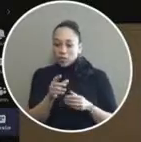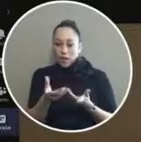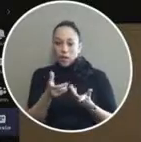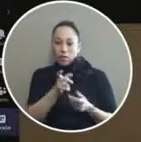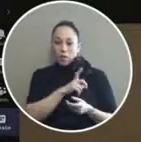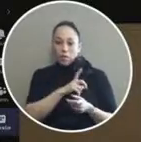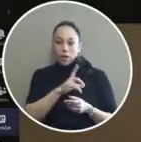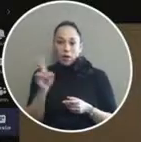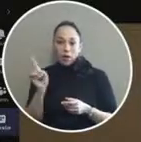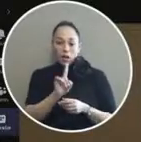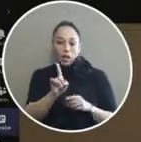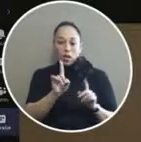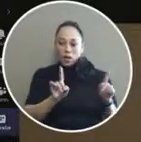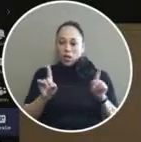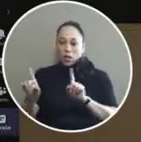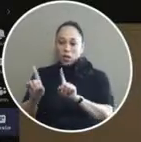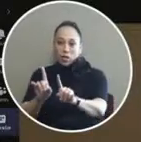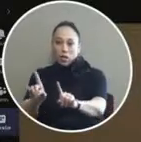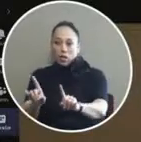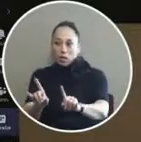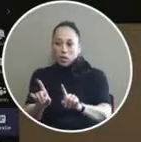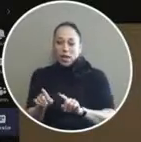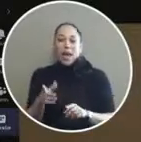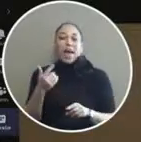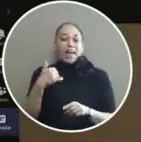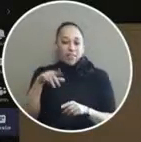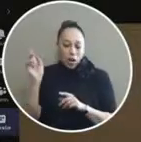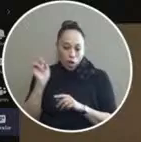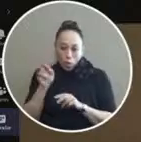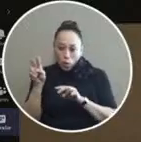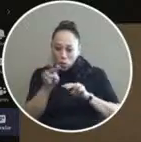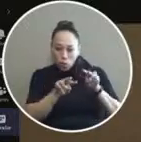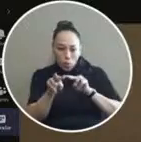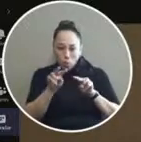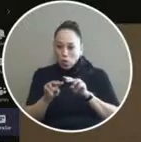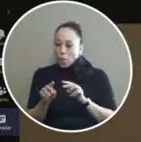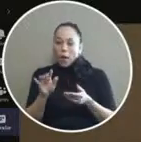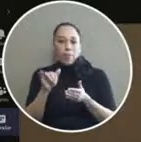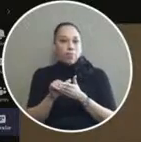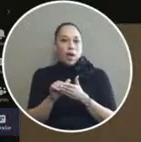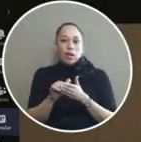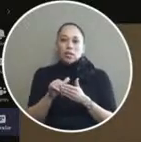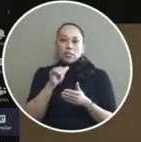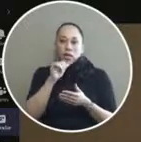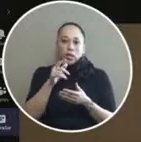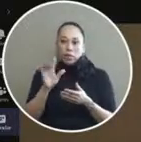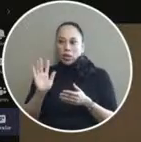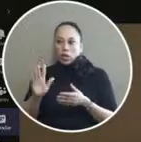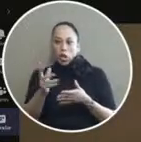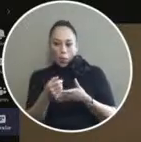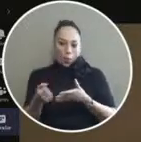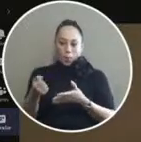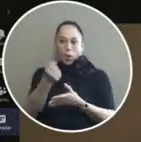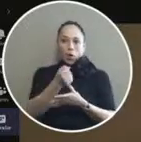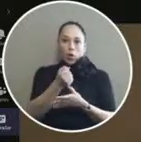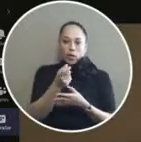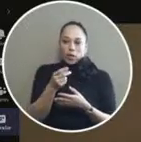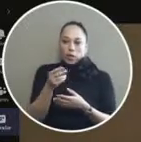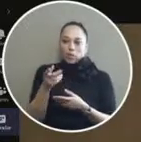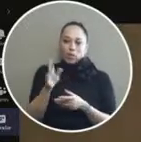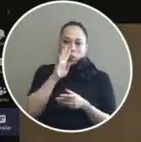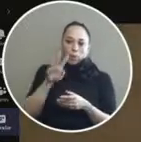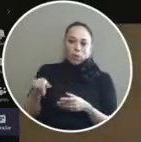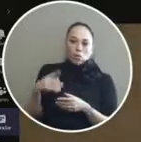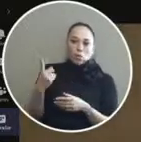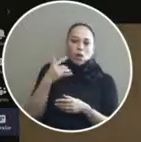officers at these entertainment districts? They will be monitoring those areas, but that will not take priority over if they get a call over a priority